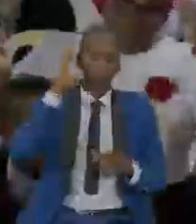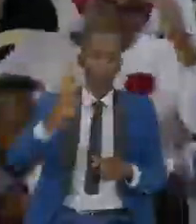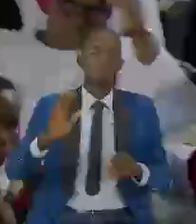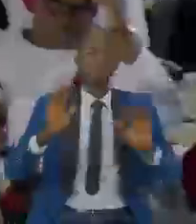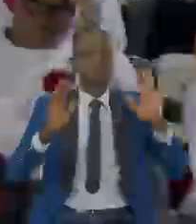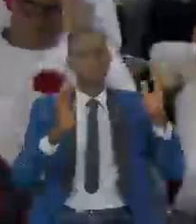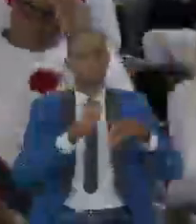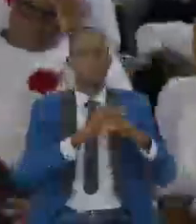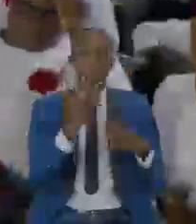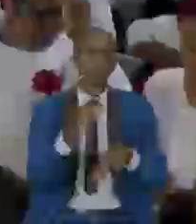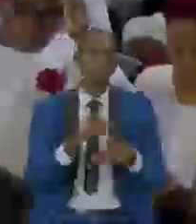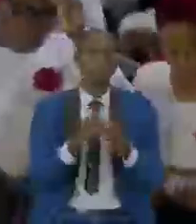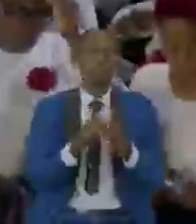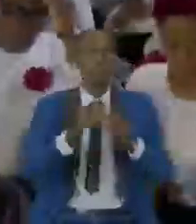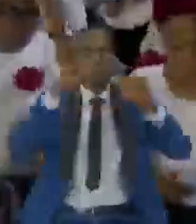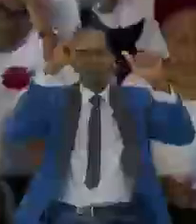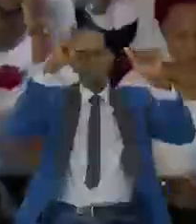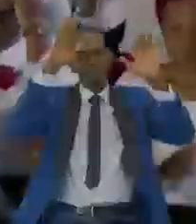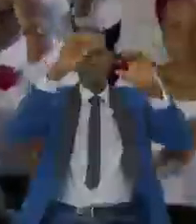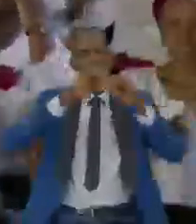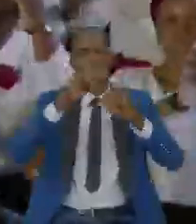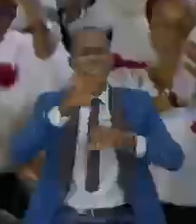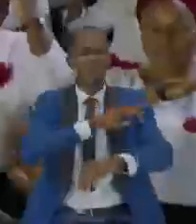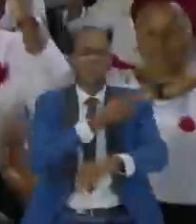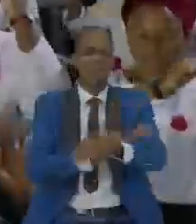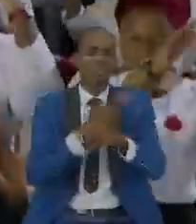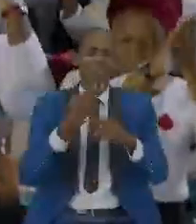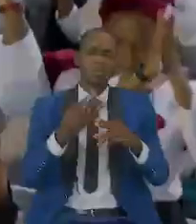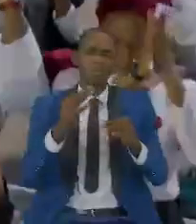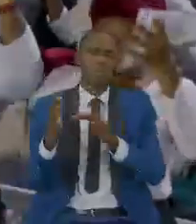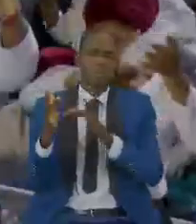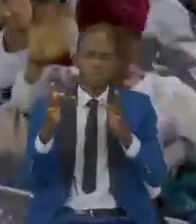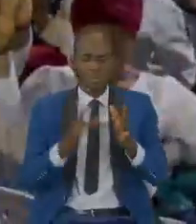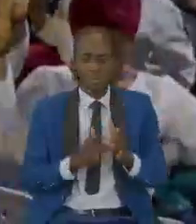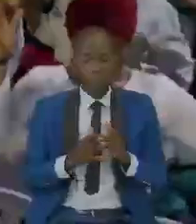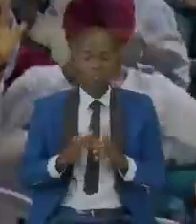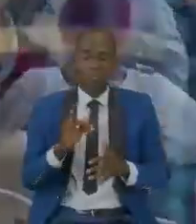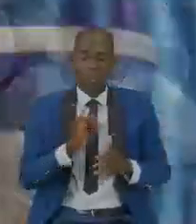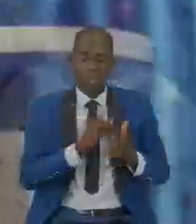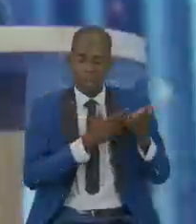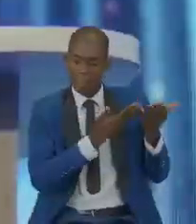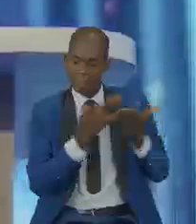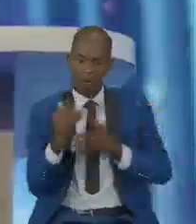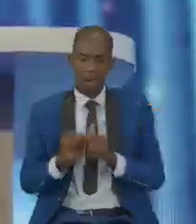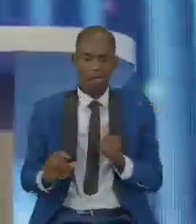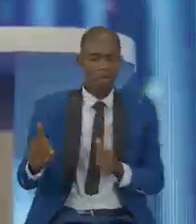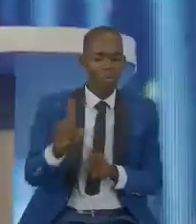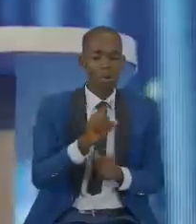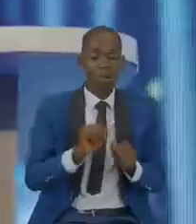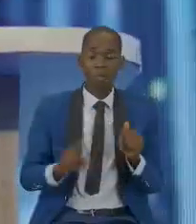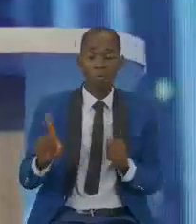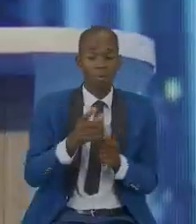Father, in the mighty name of Jesus, I bring everyone